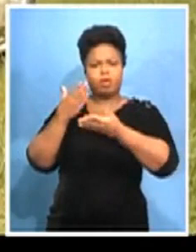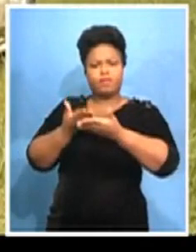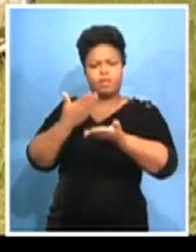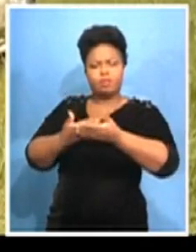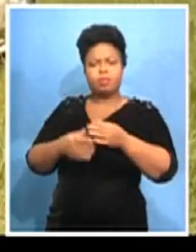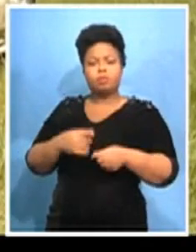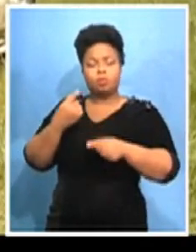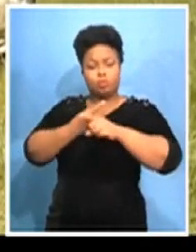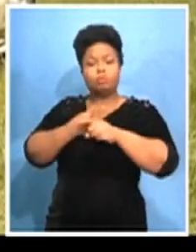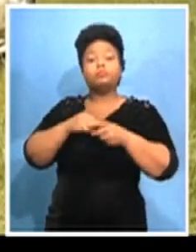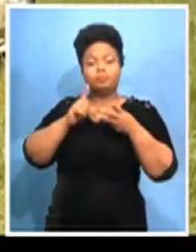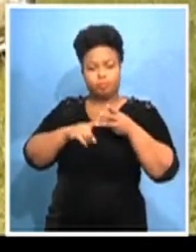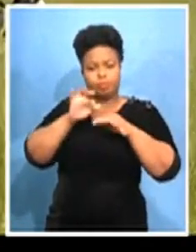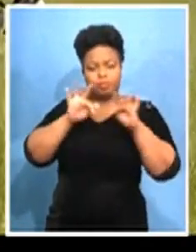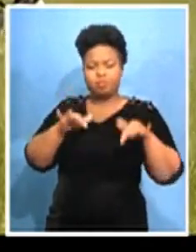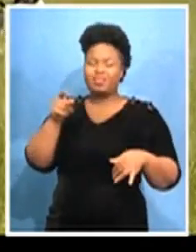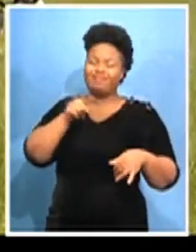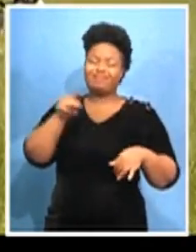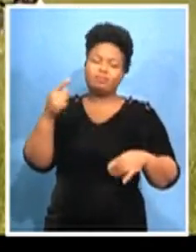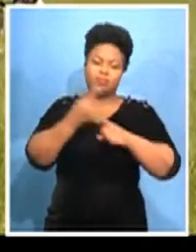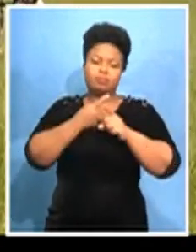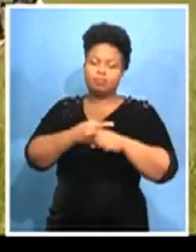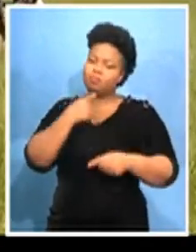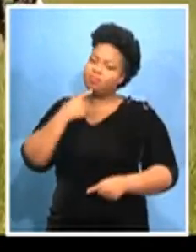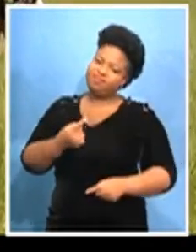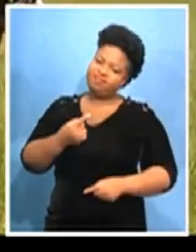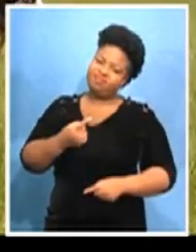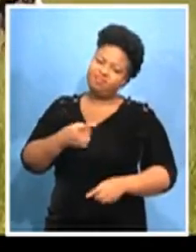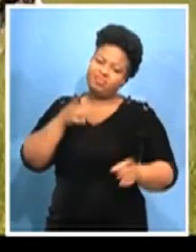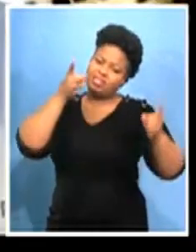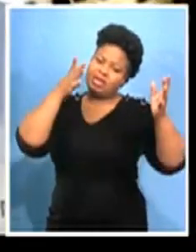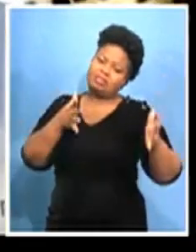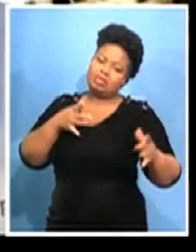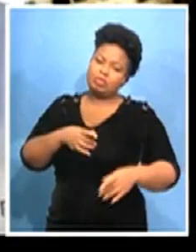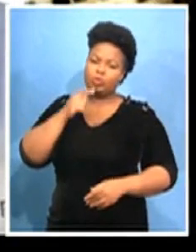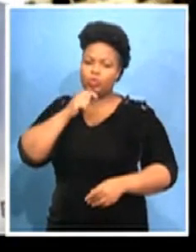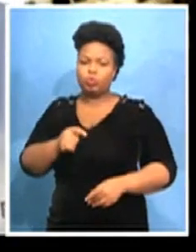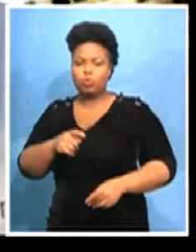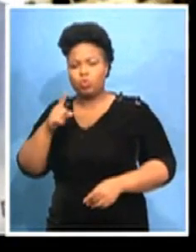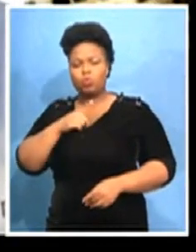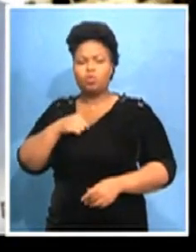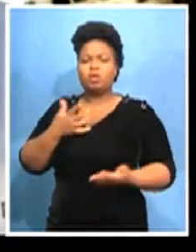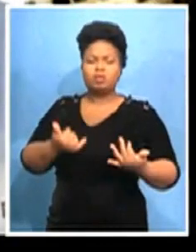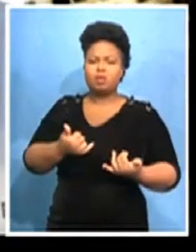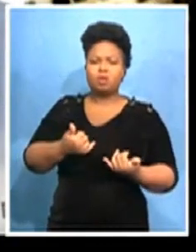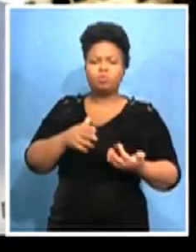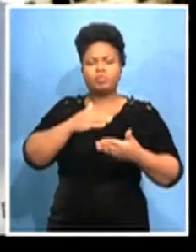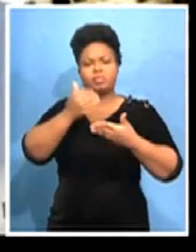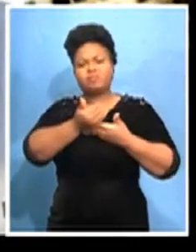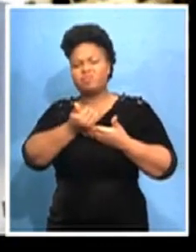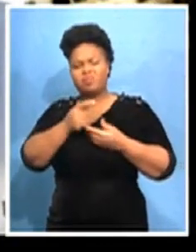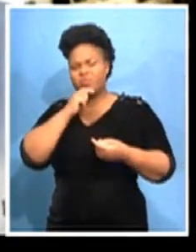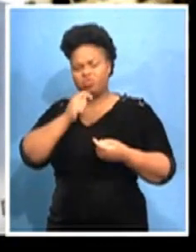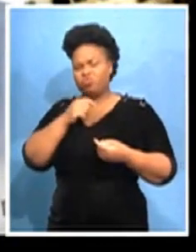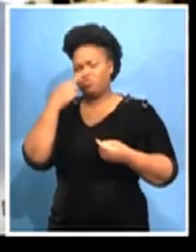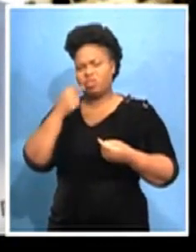that, hunters are, there's the con in conservation. I look at it realistically and I say is without any